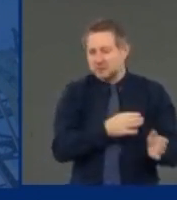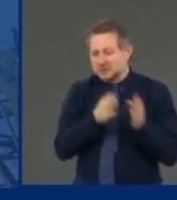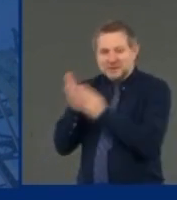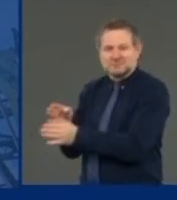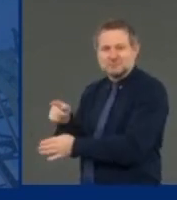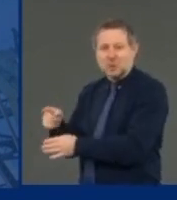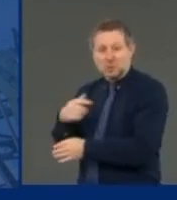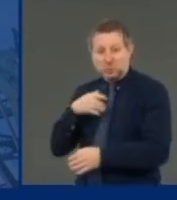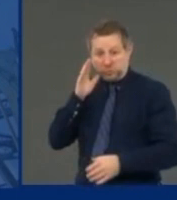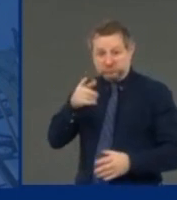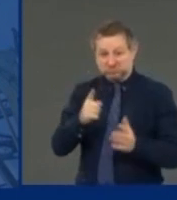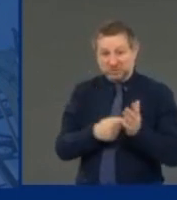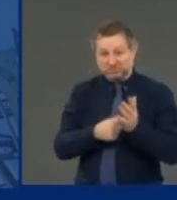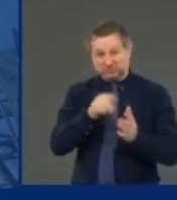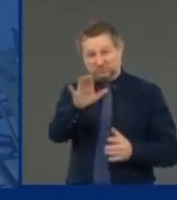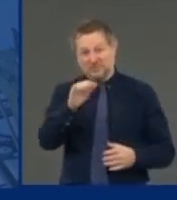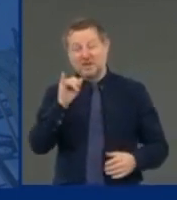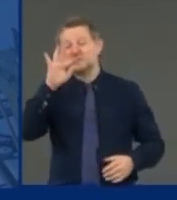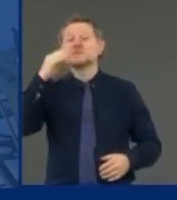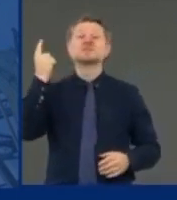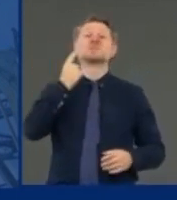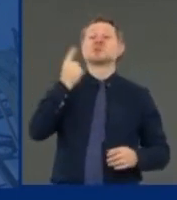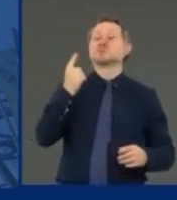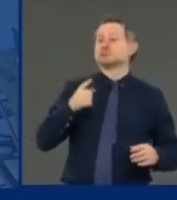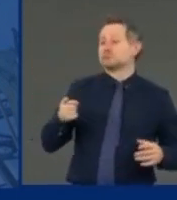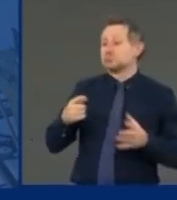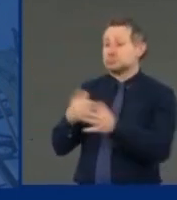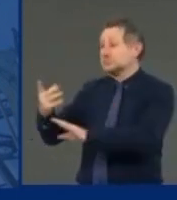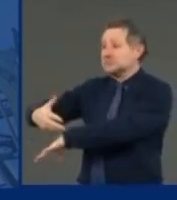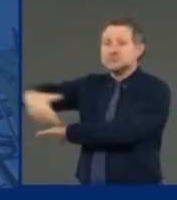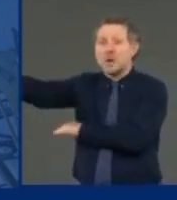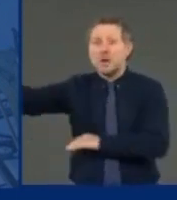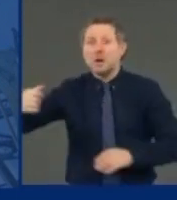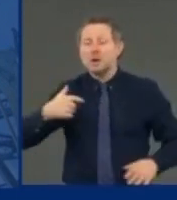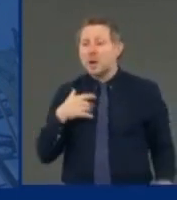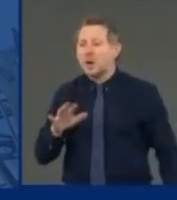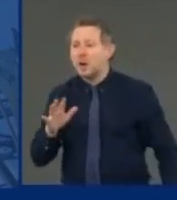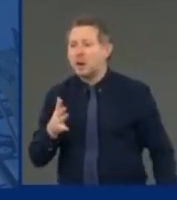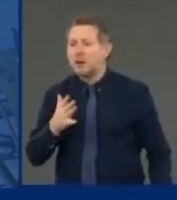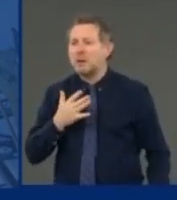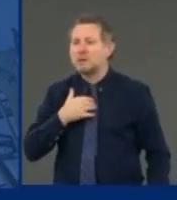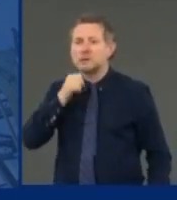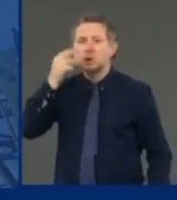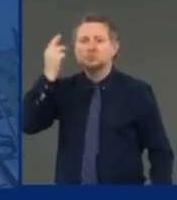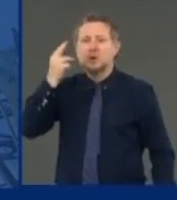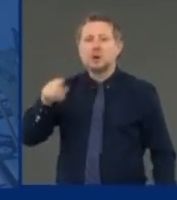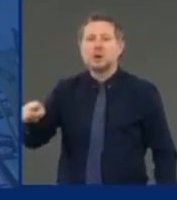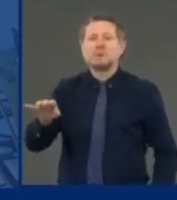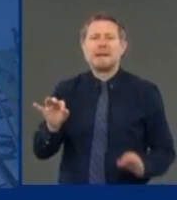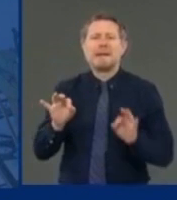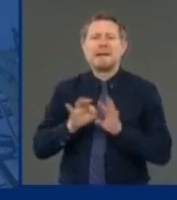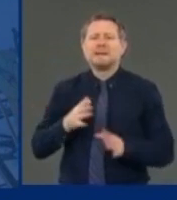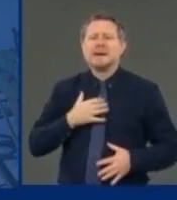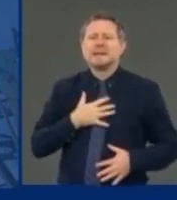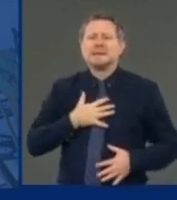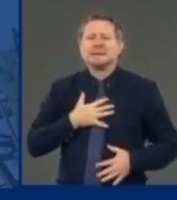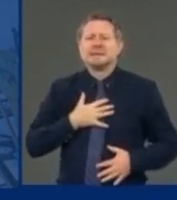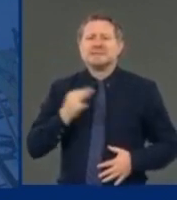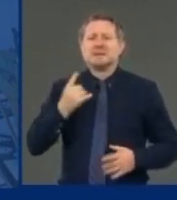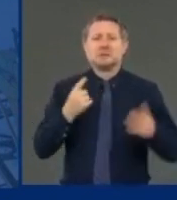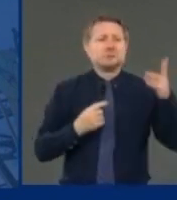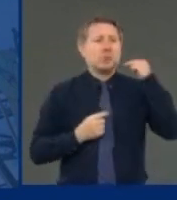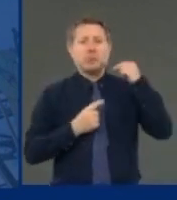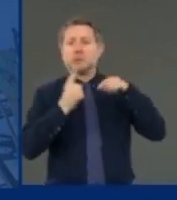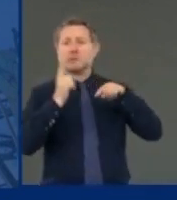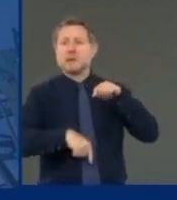Sometimes when something is taken away, you see how valuable it was. Now you can't go see family members if you wanted